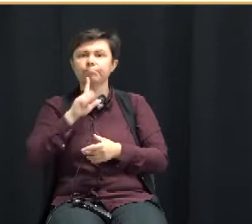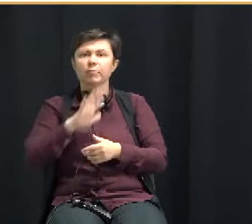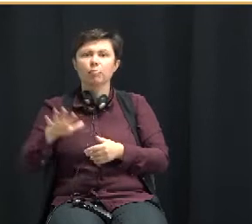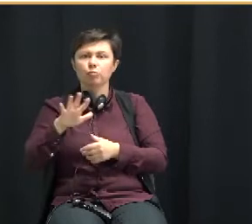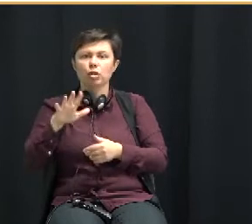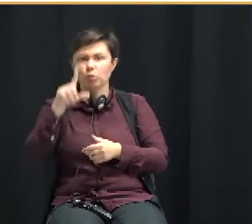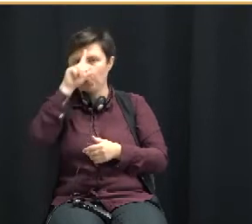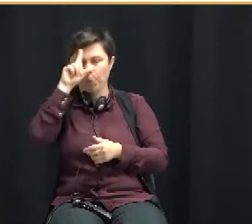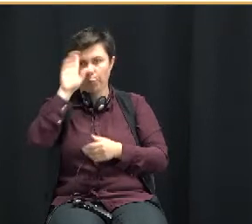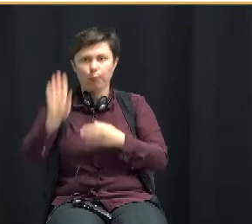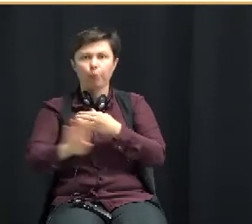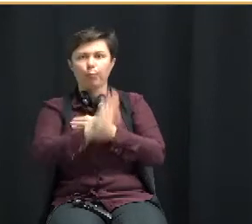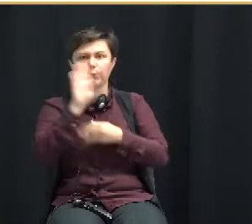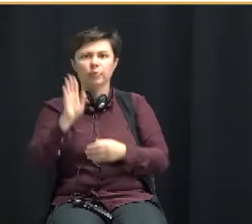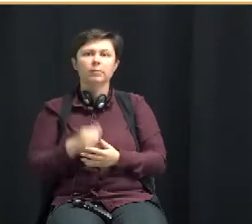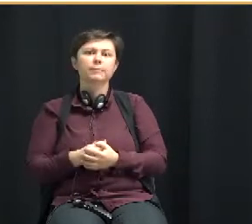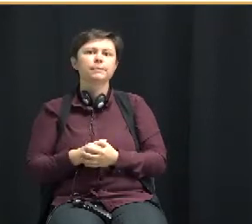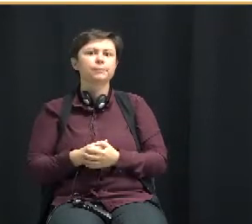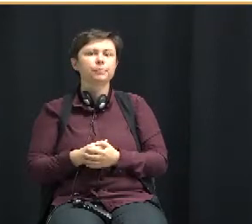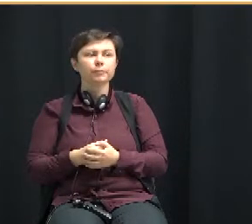spectrum in urban space.